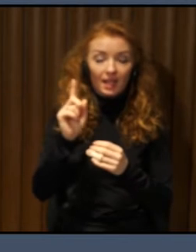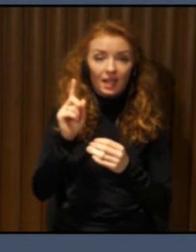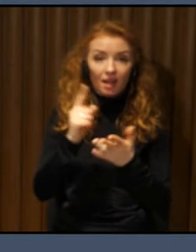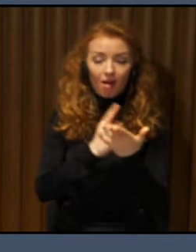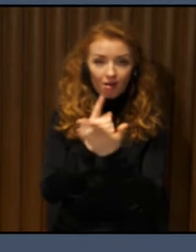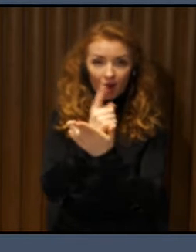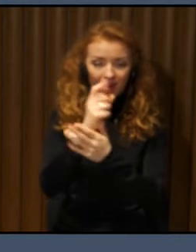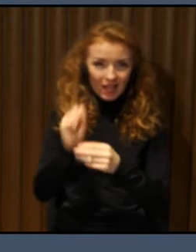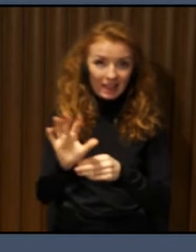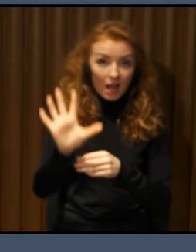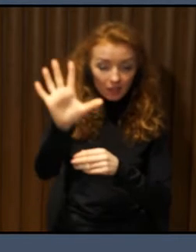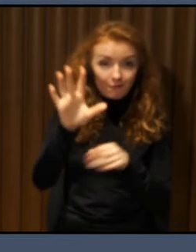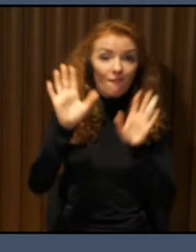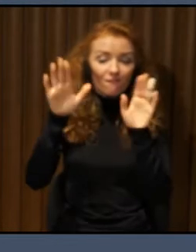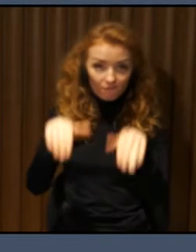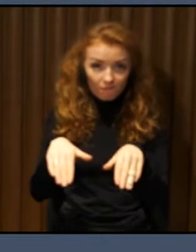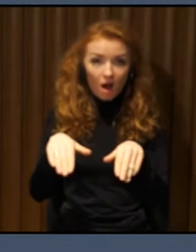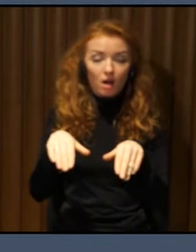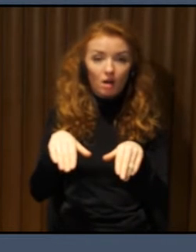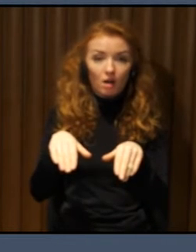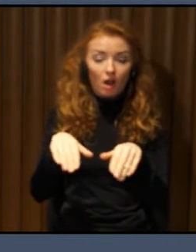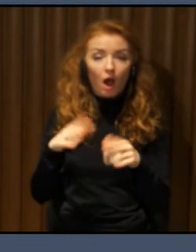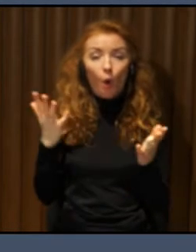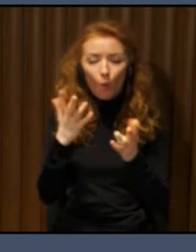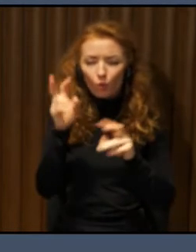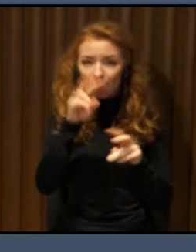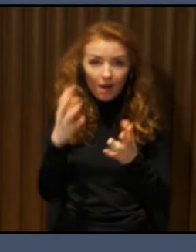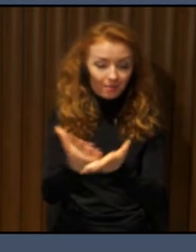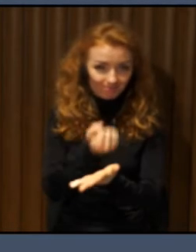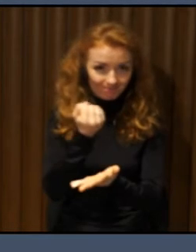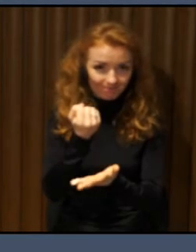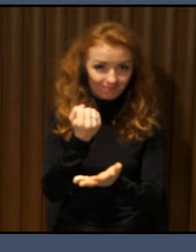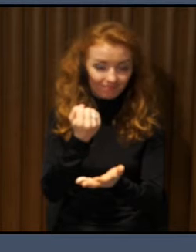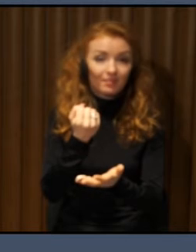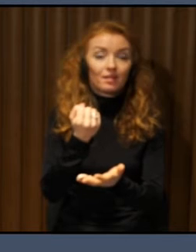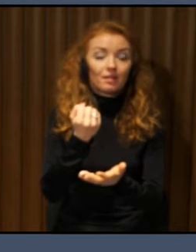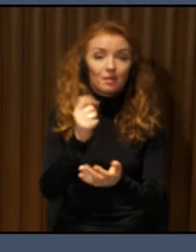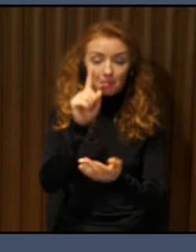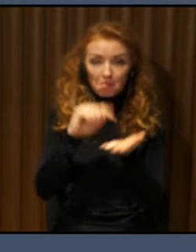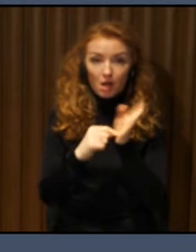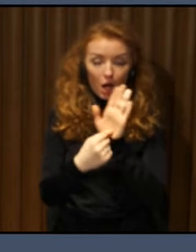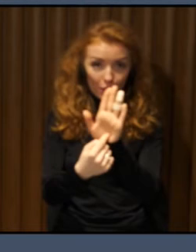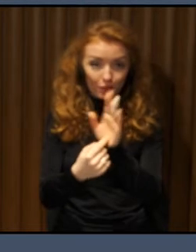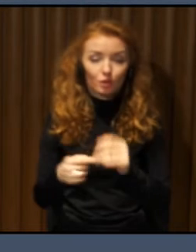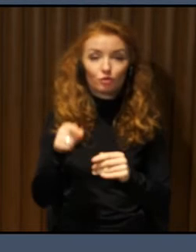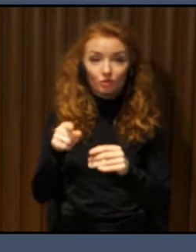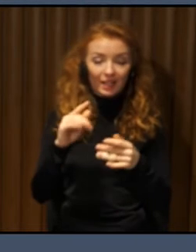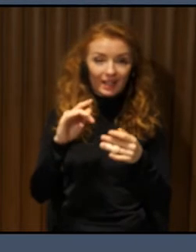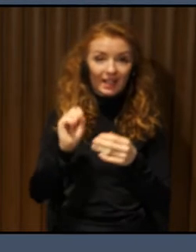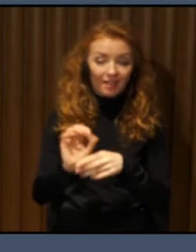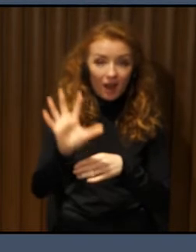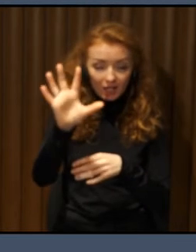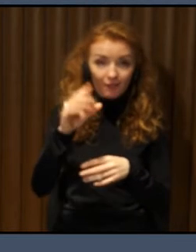has a number of features that lets you search quite easily. Um, we have it in about 22 languages right now. It's